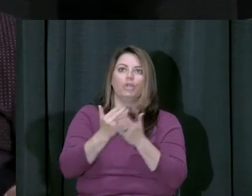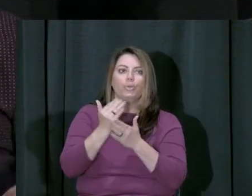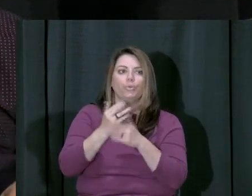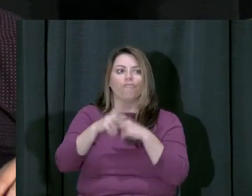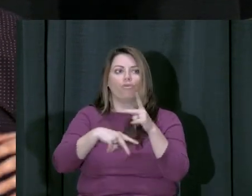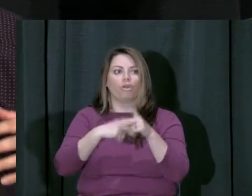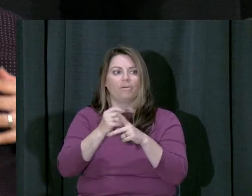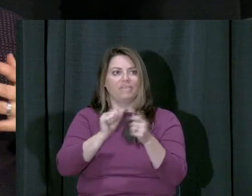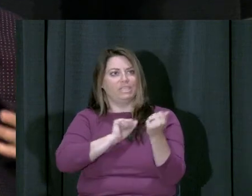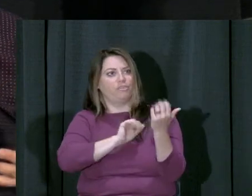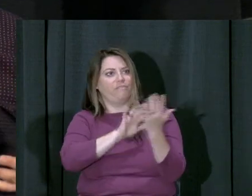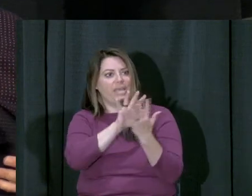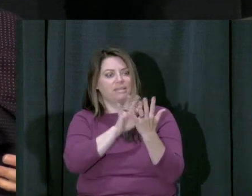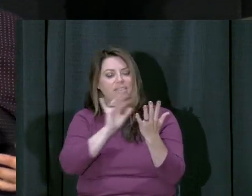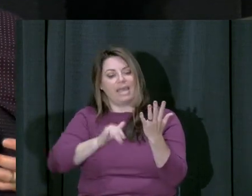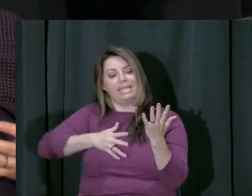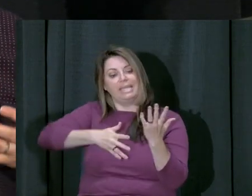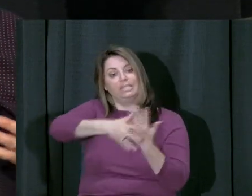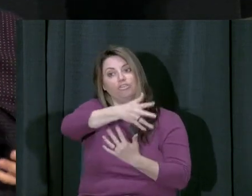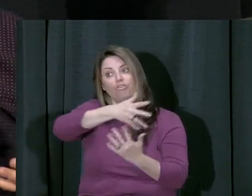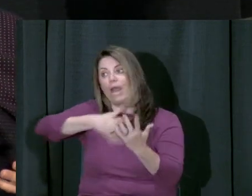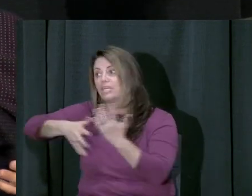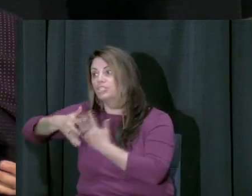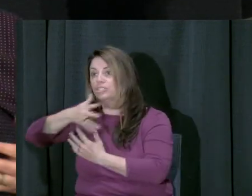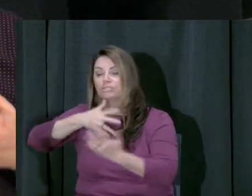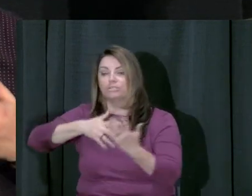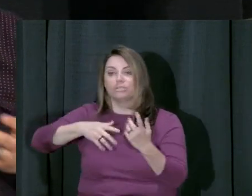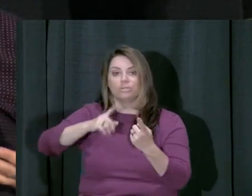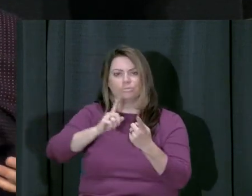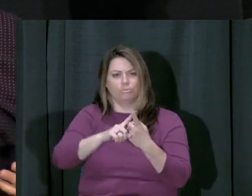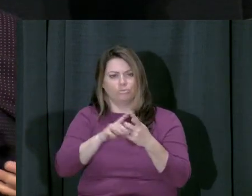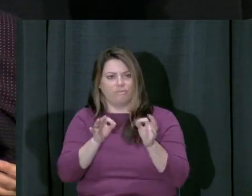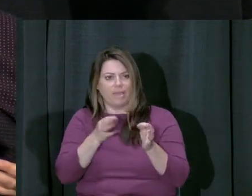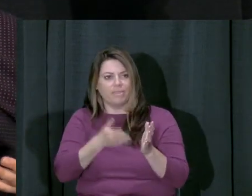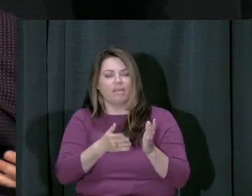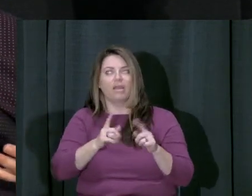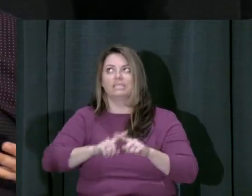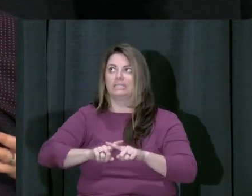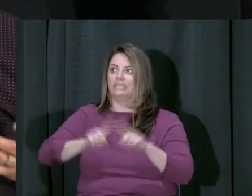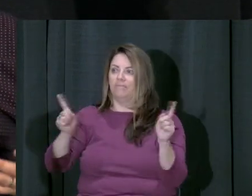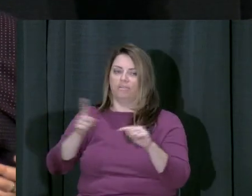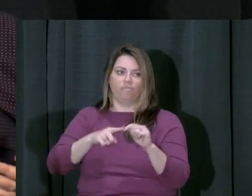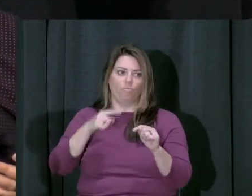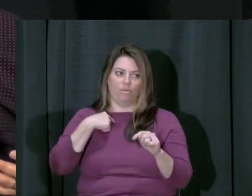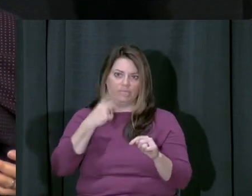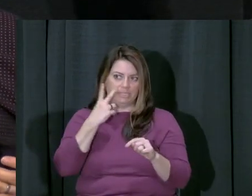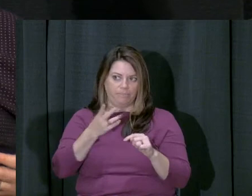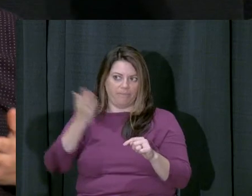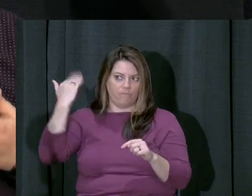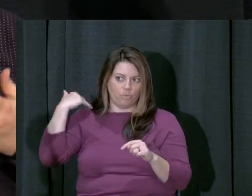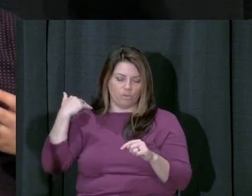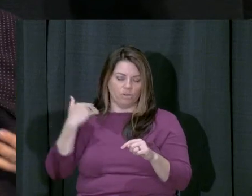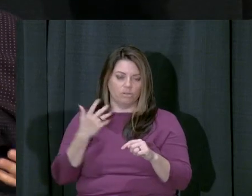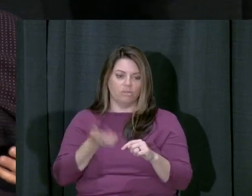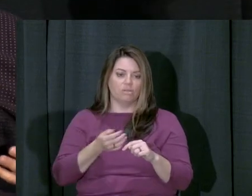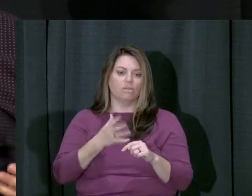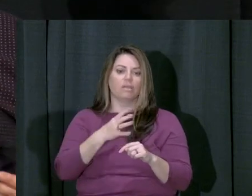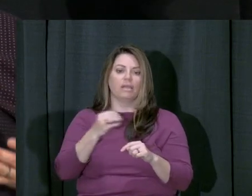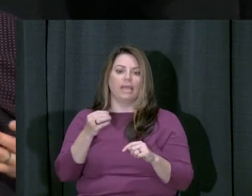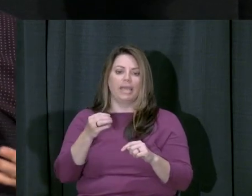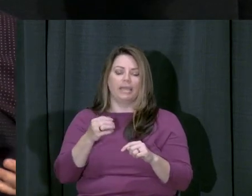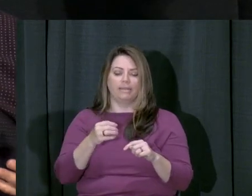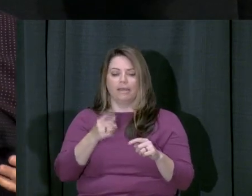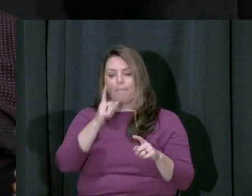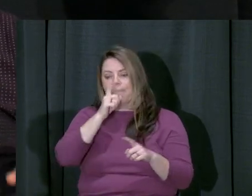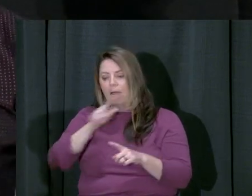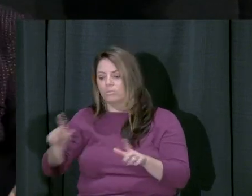where the interactions that we have to define there are drastically different from anything we've seen before, that you'd use, a mouse and keyboard